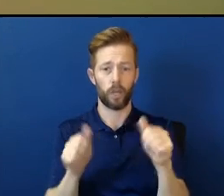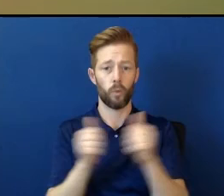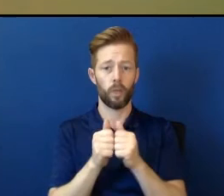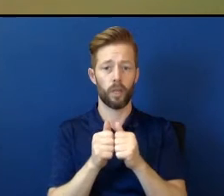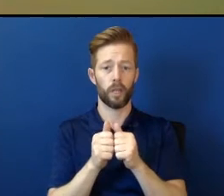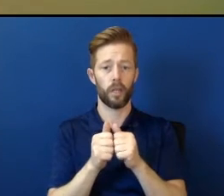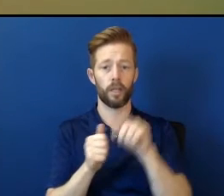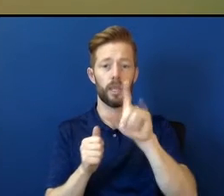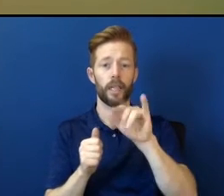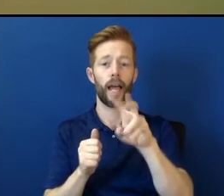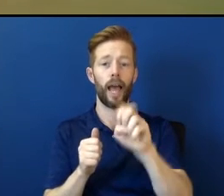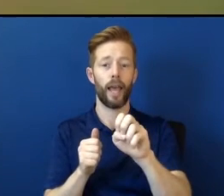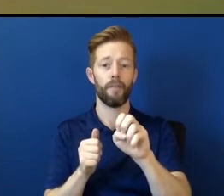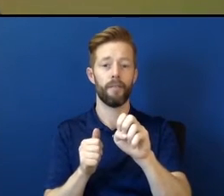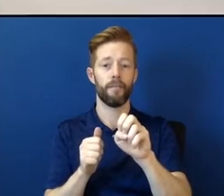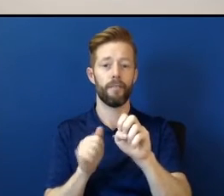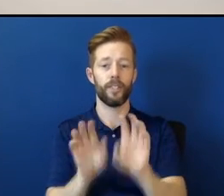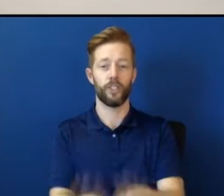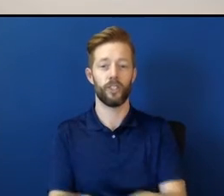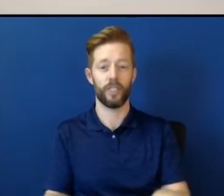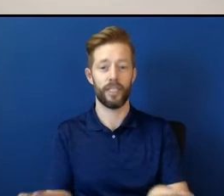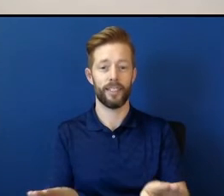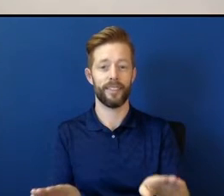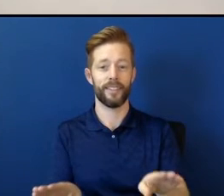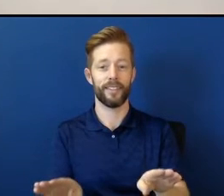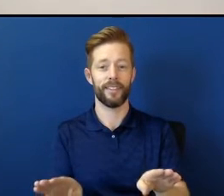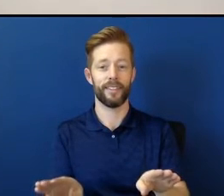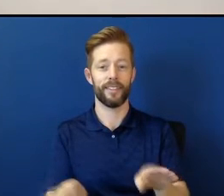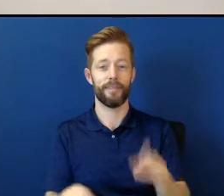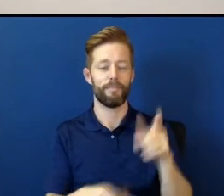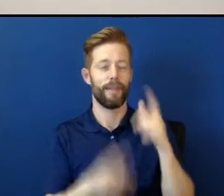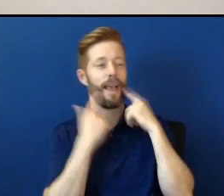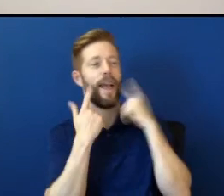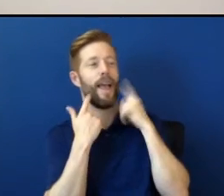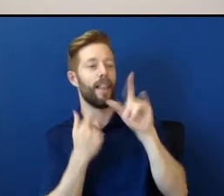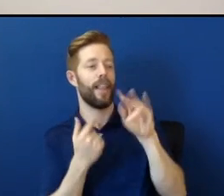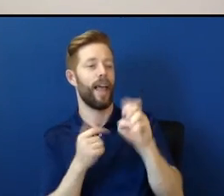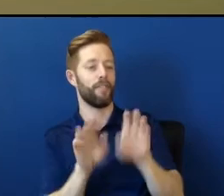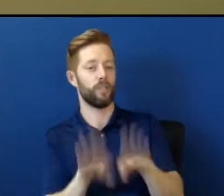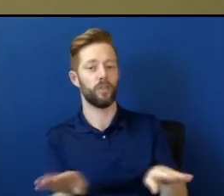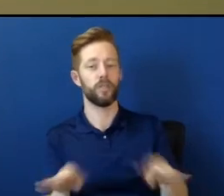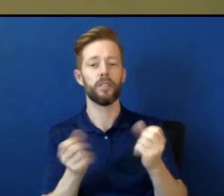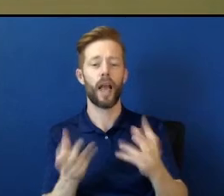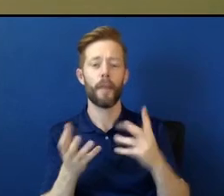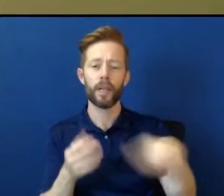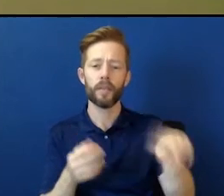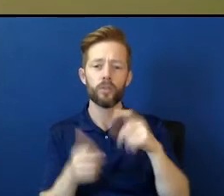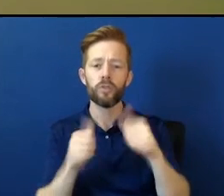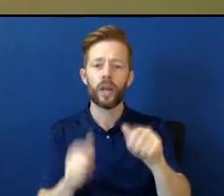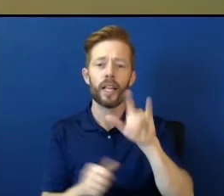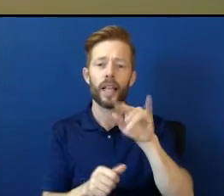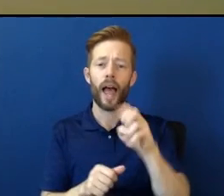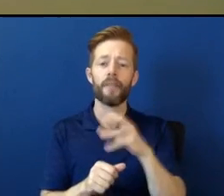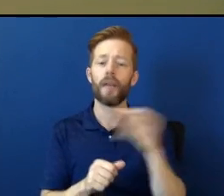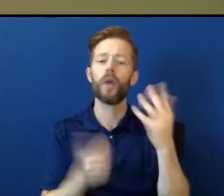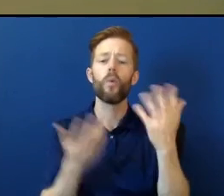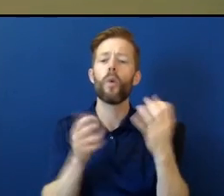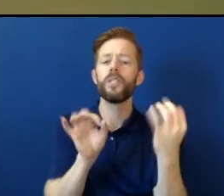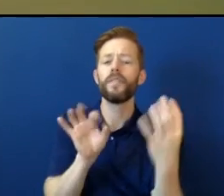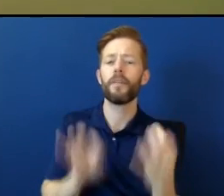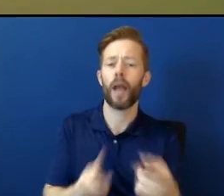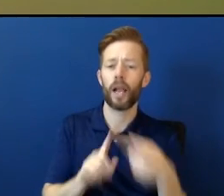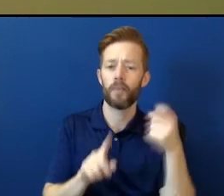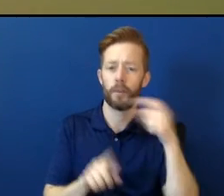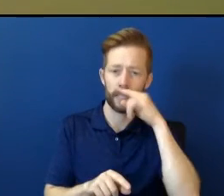with live children. I think I live children. Have you used these 10 tips with kids live? And then what was the feedback